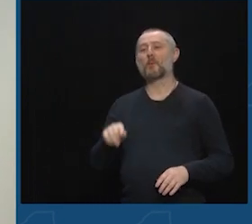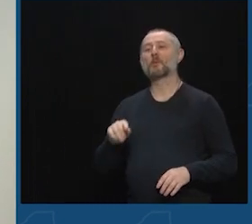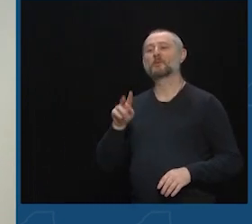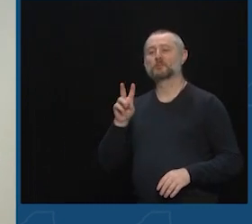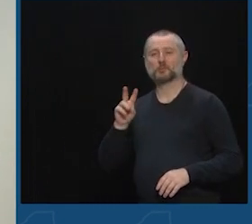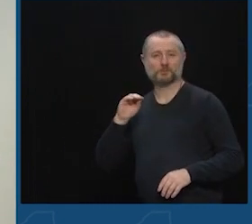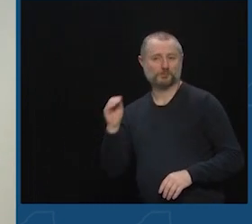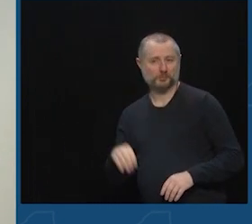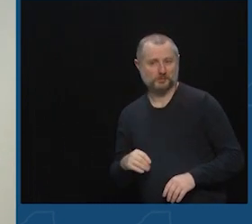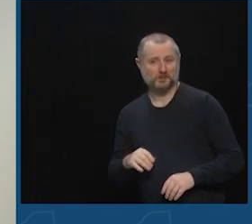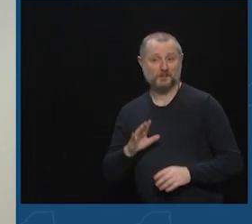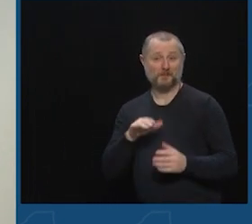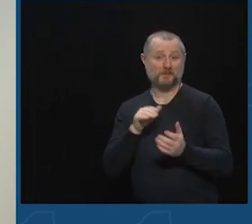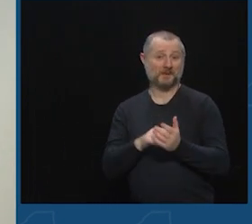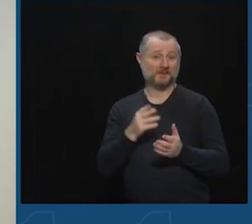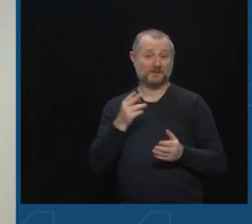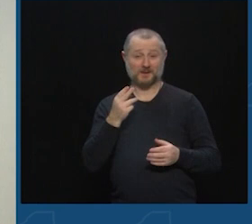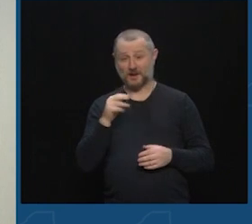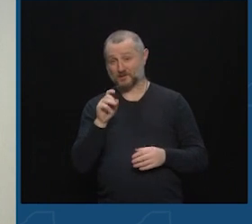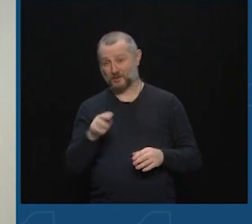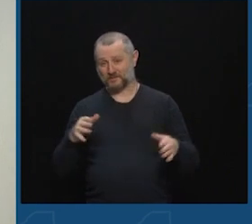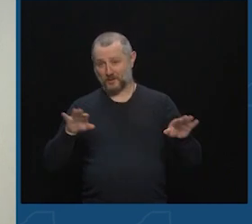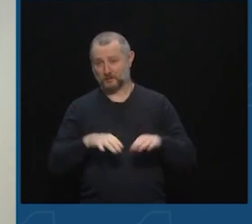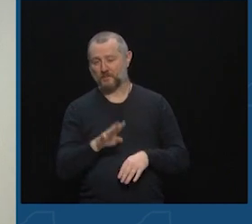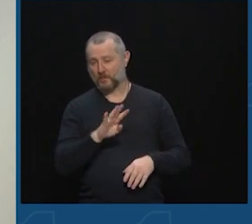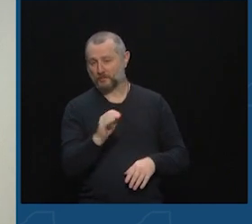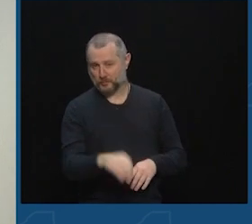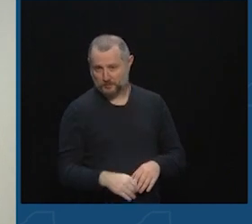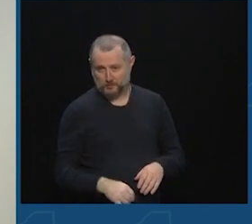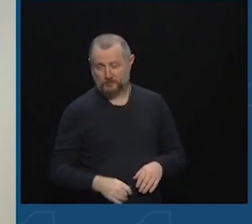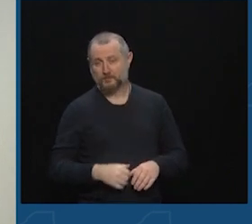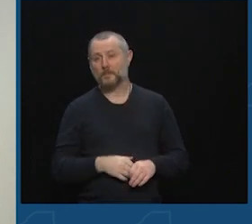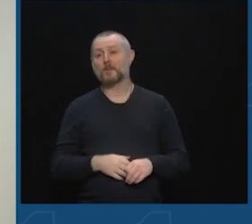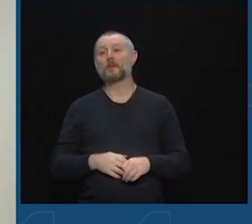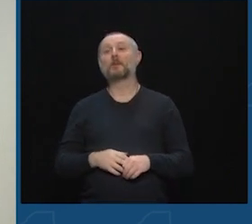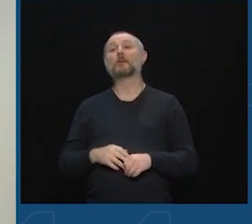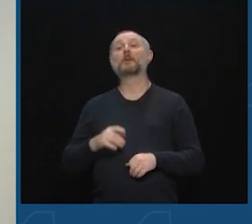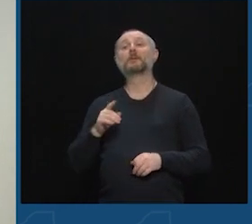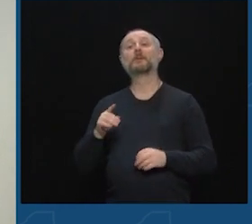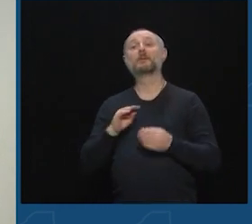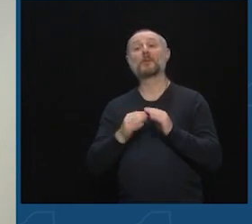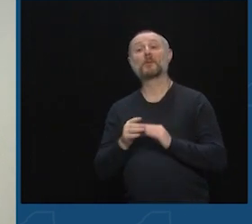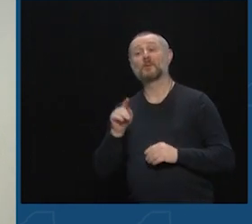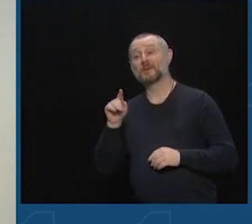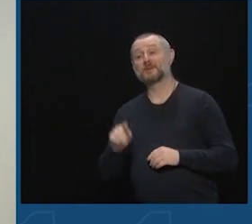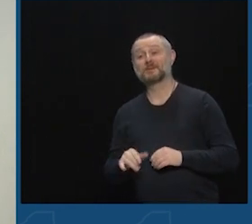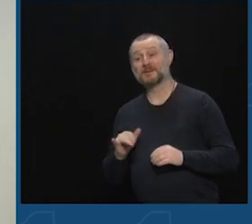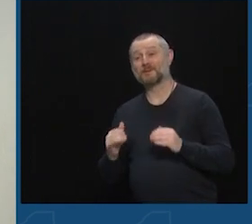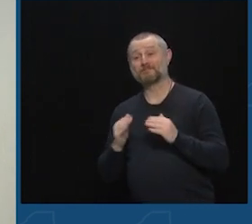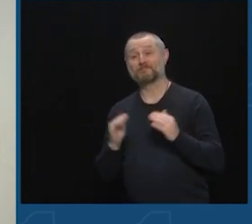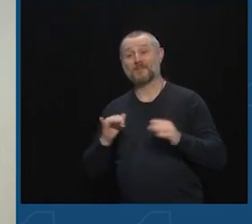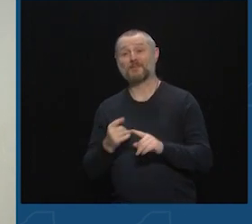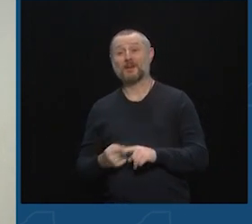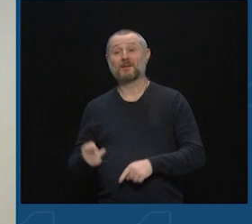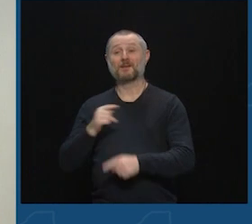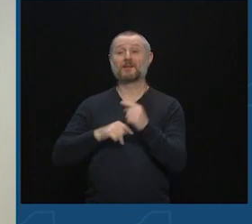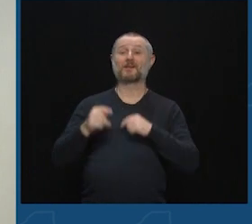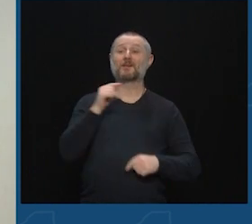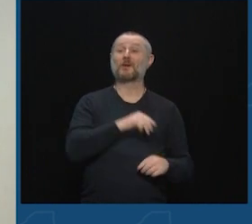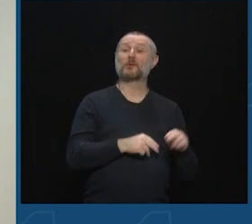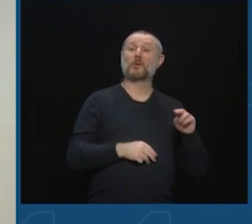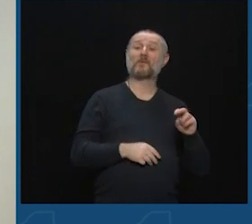Mid-Hudson area is about 4%. So we've not seen these kind of numbers since November 8th in terms of our positive cases